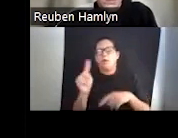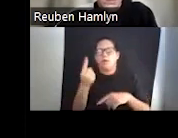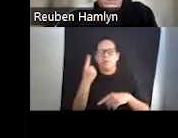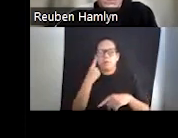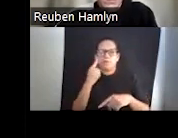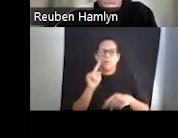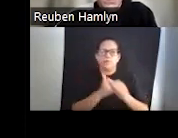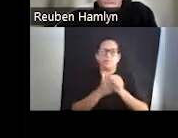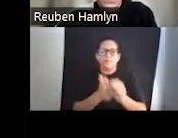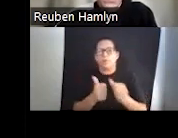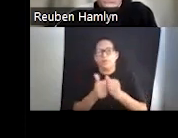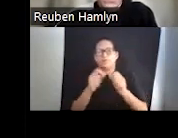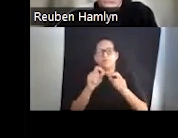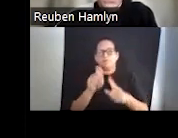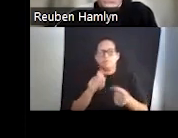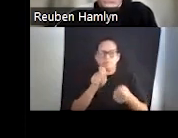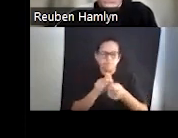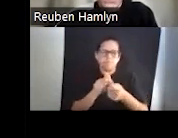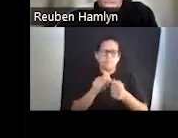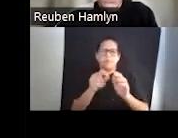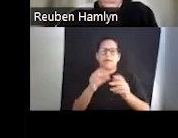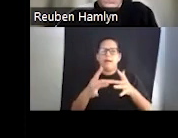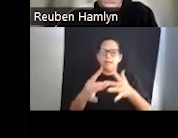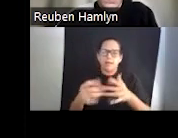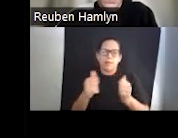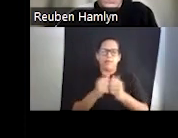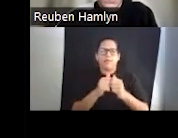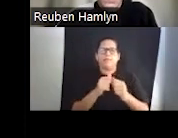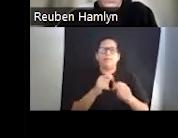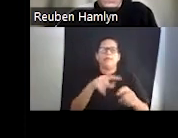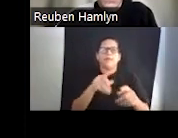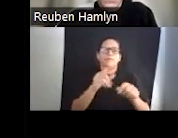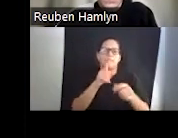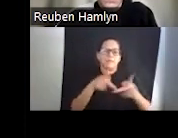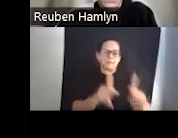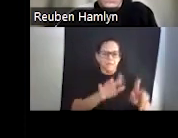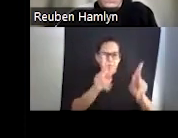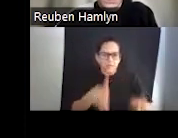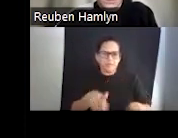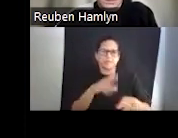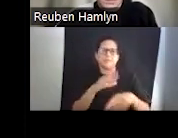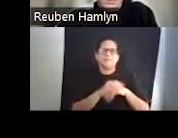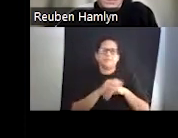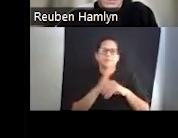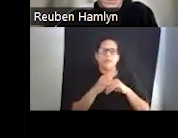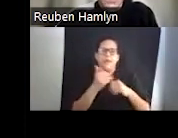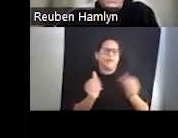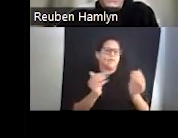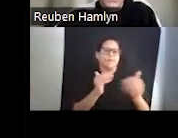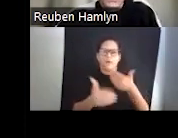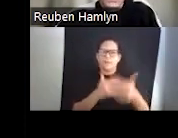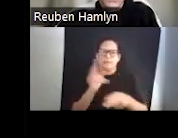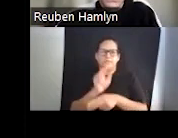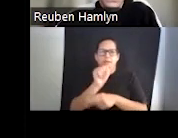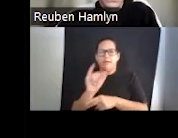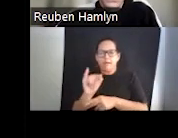following certain guidelines around dignity, transparency, and consent of the individuals. So any process that uses